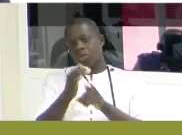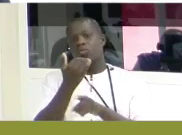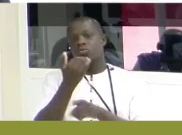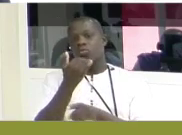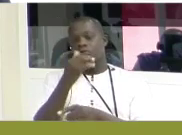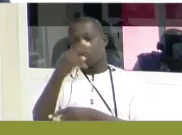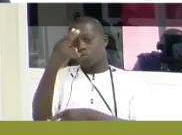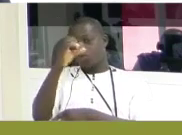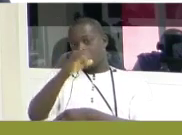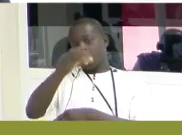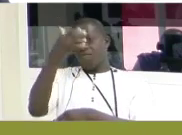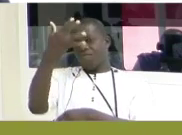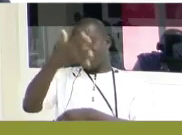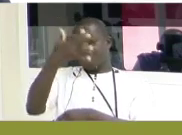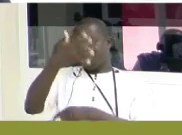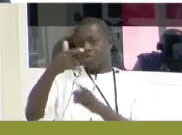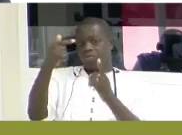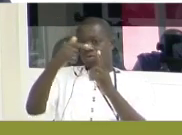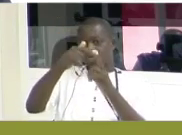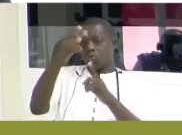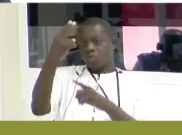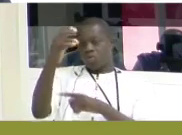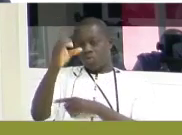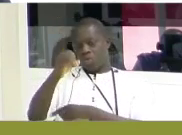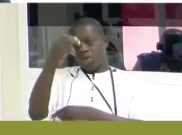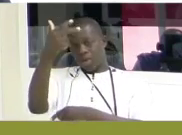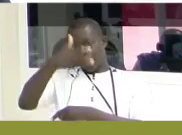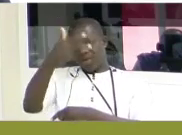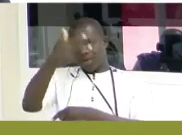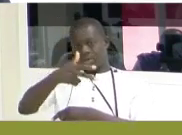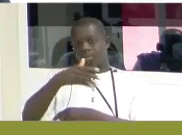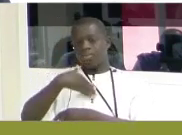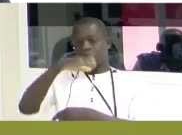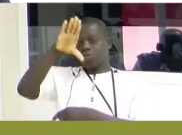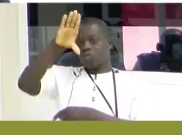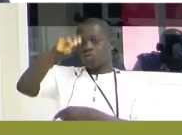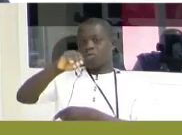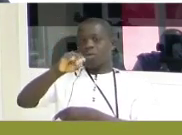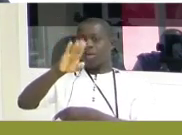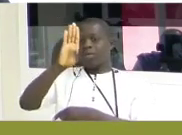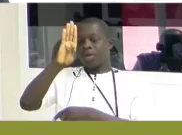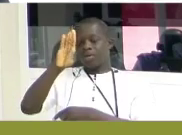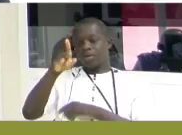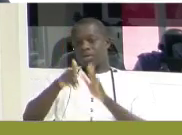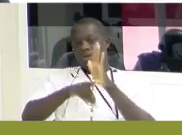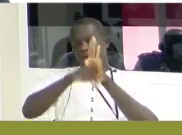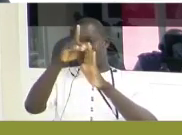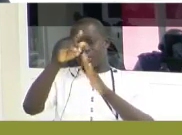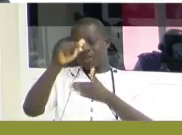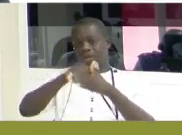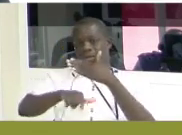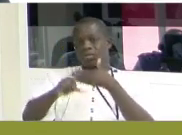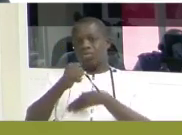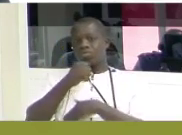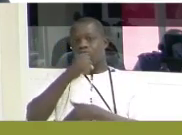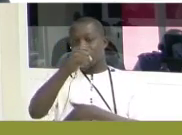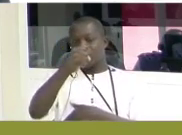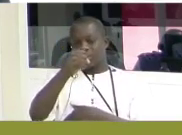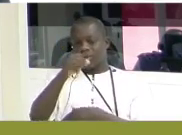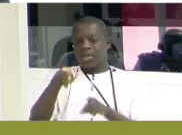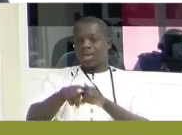2015 to 2018, I did my bachelor in journalism and digital media